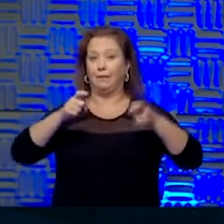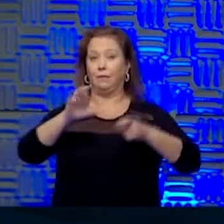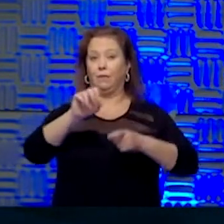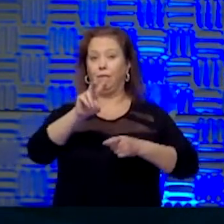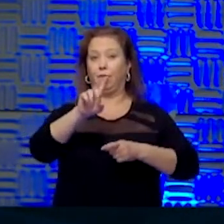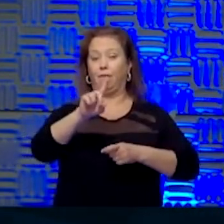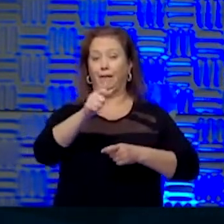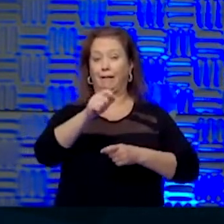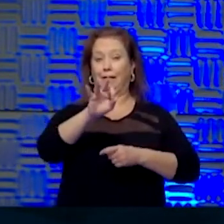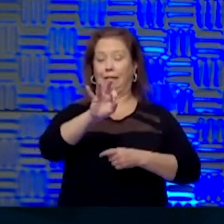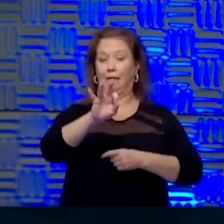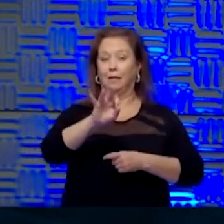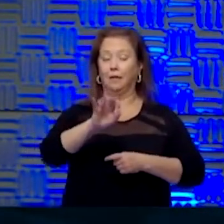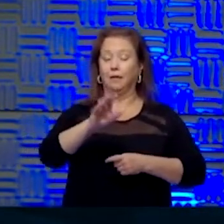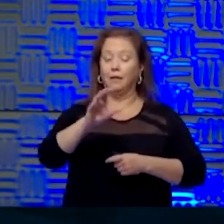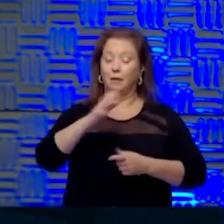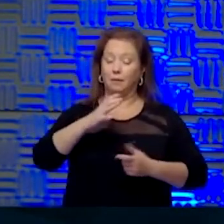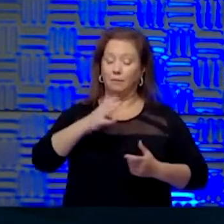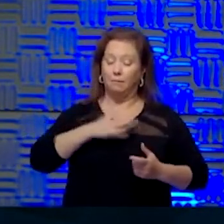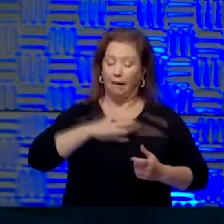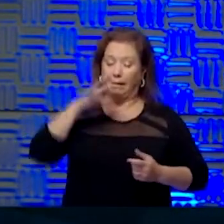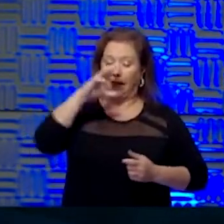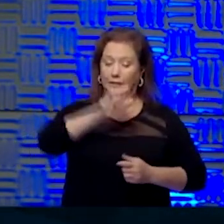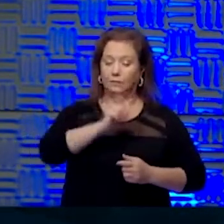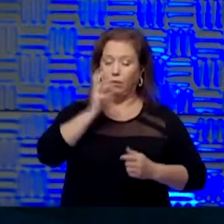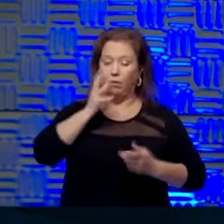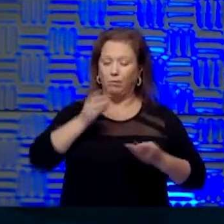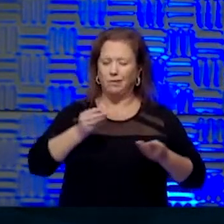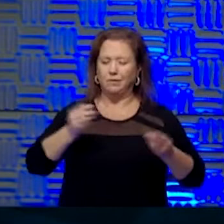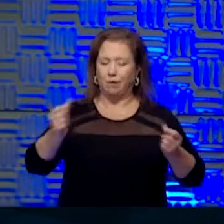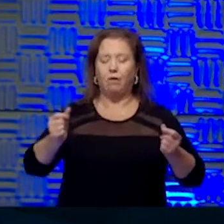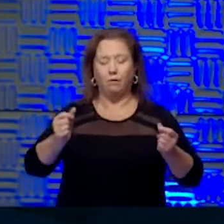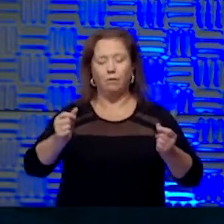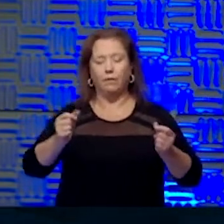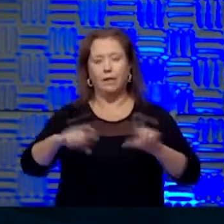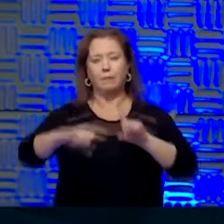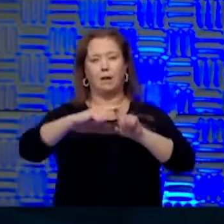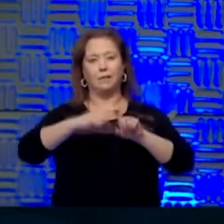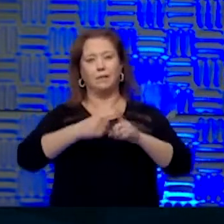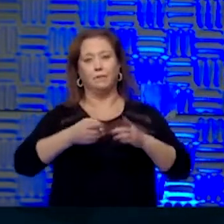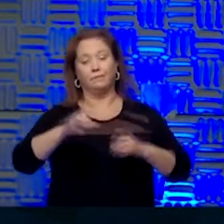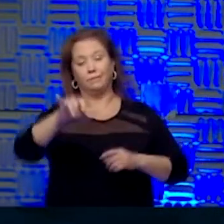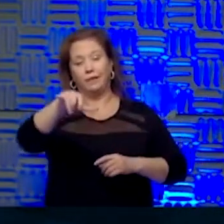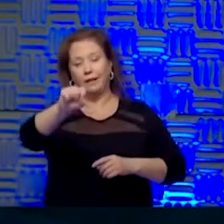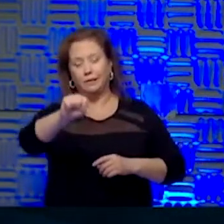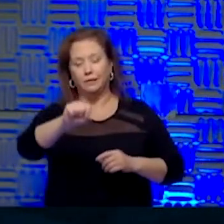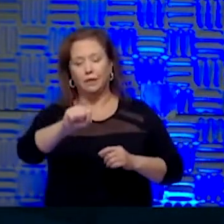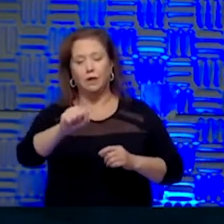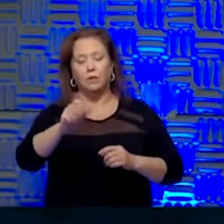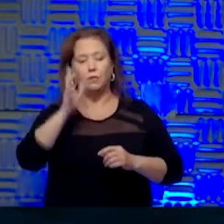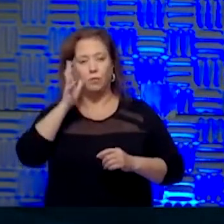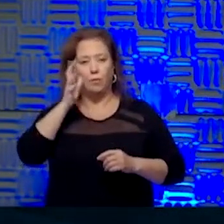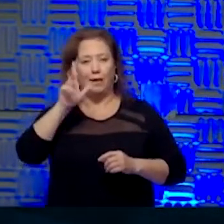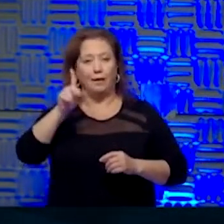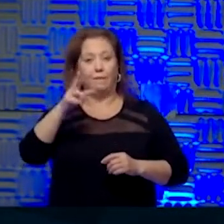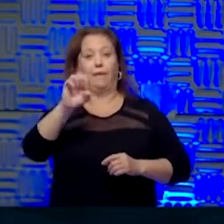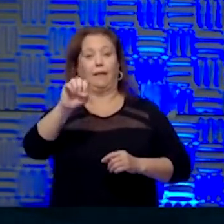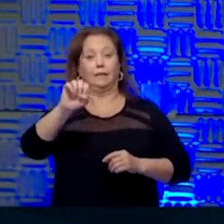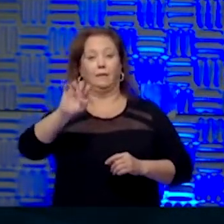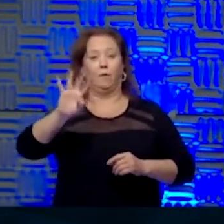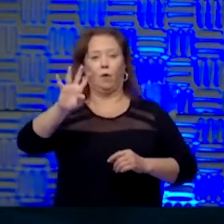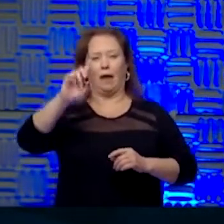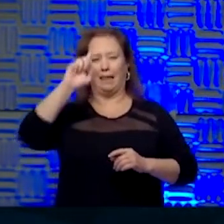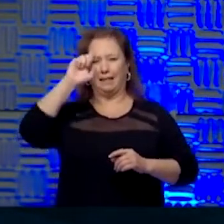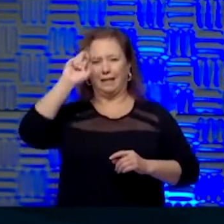COVID-19? My guess is that issue will be resolved favorably, as in yes. I would guess it will be more